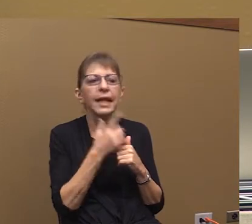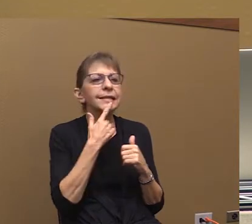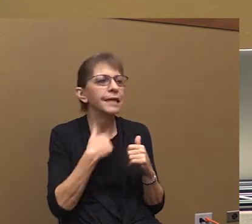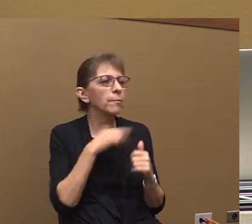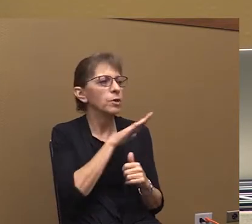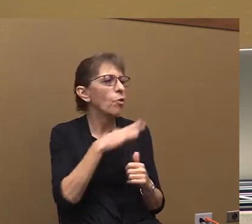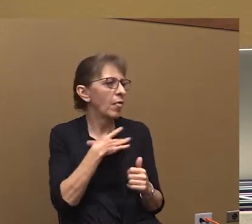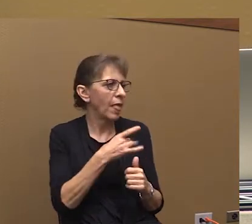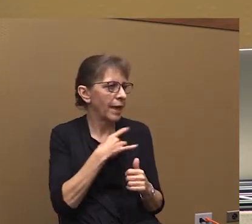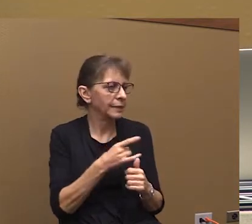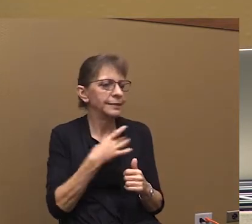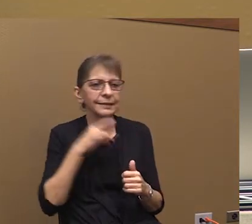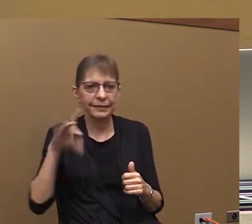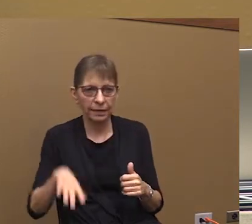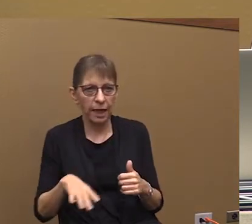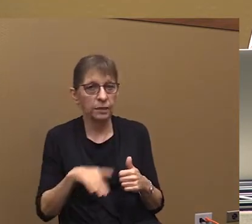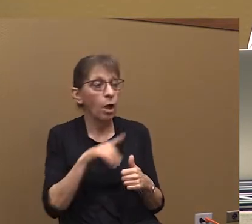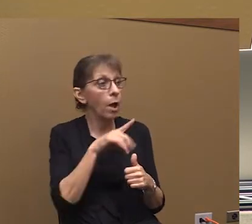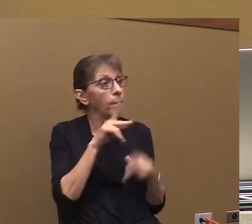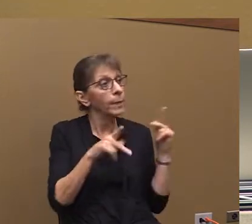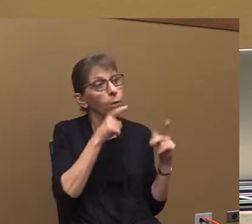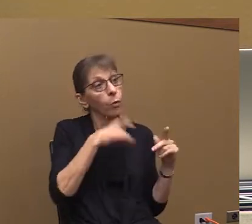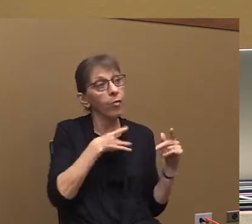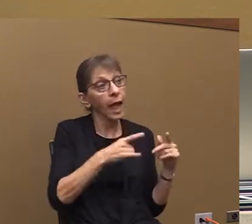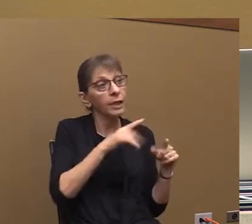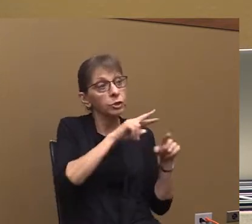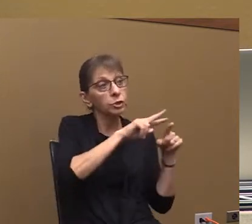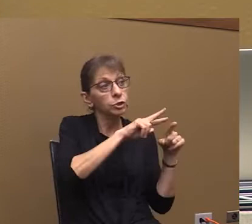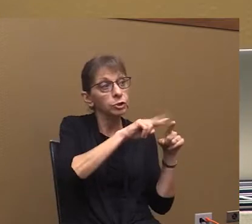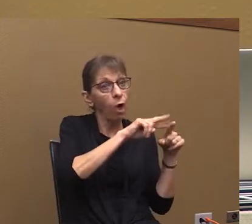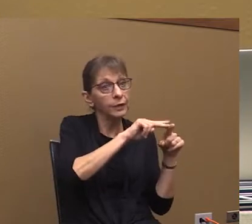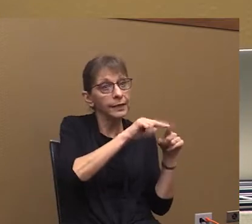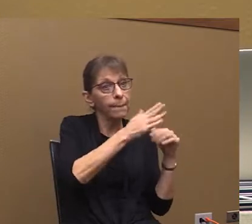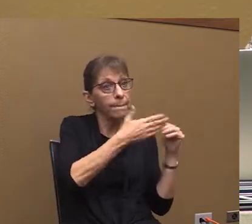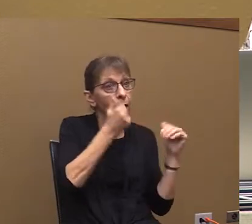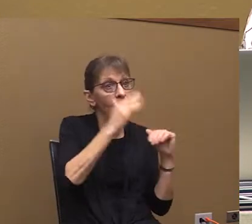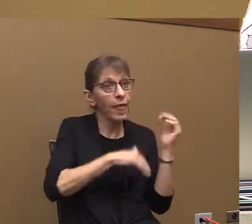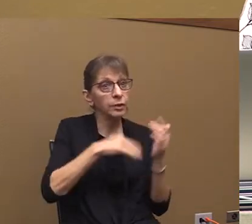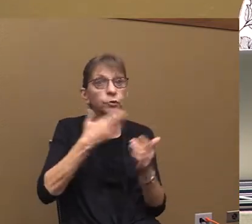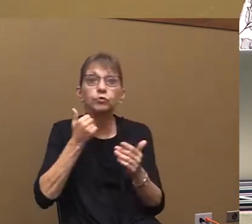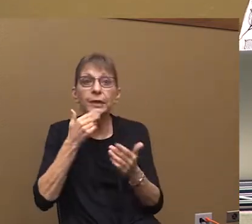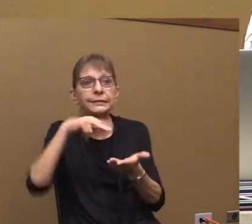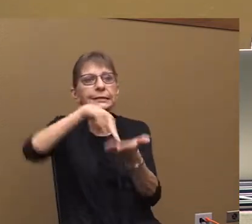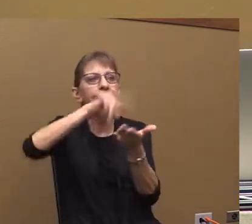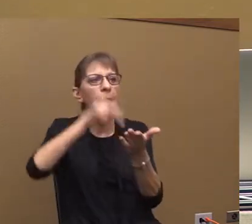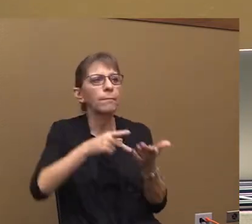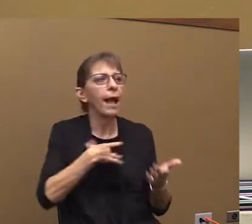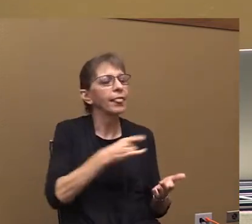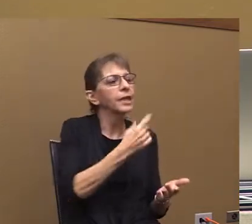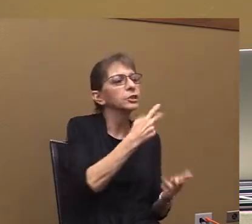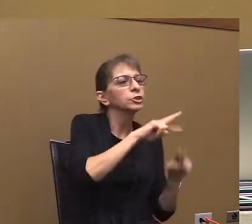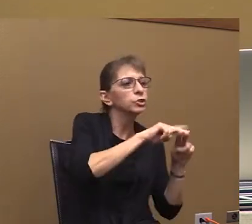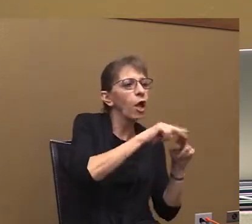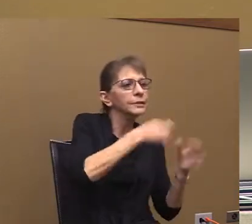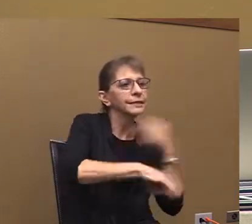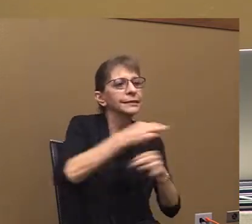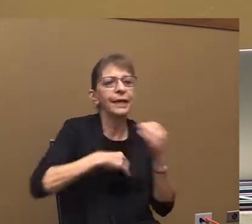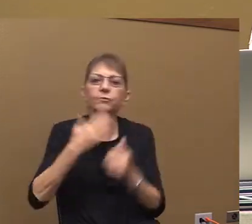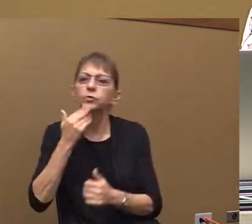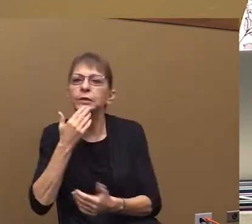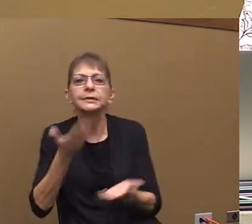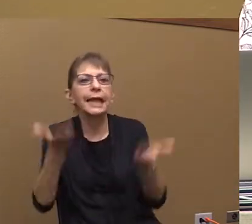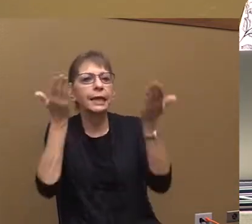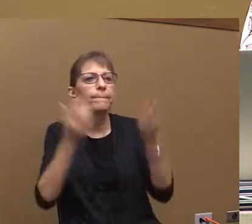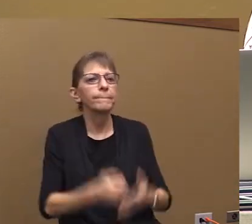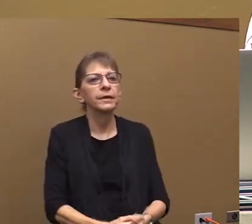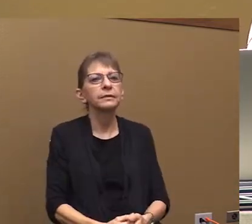Yeah, you just have to tell me your likes or dislikes. Those that like